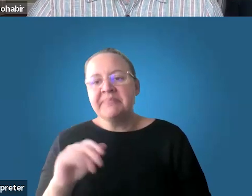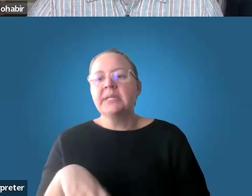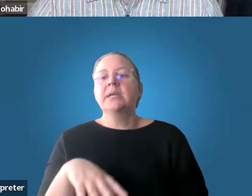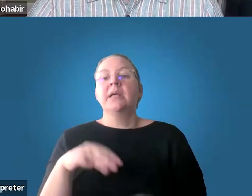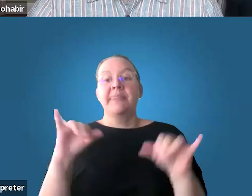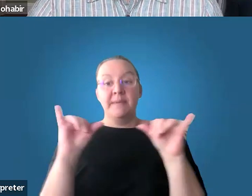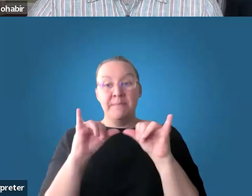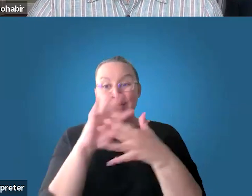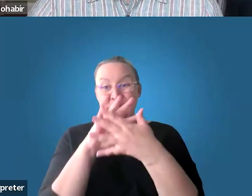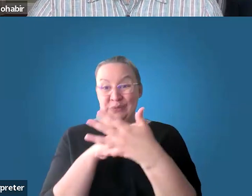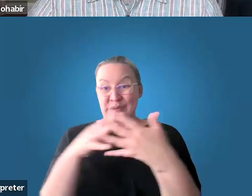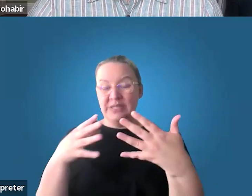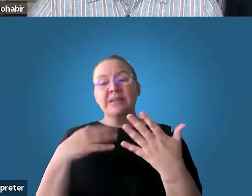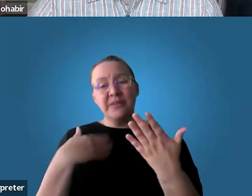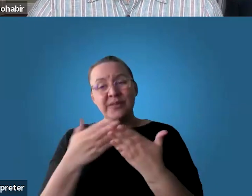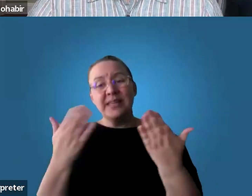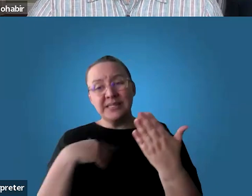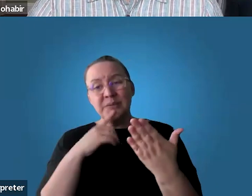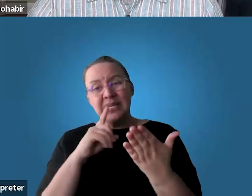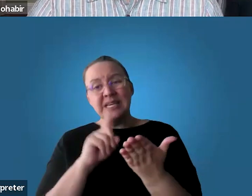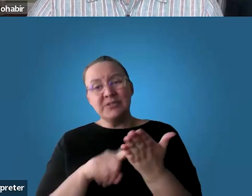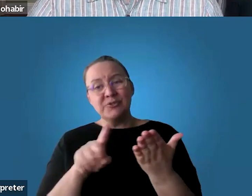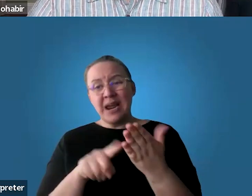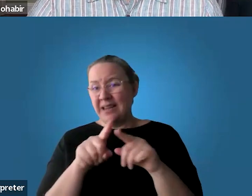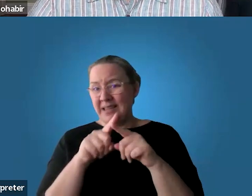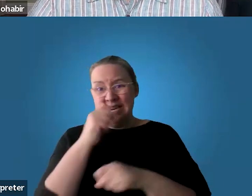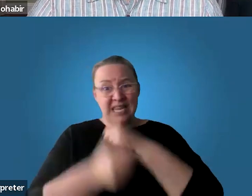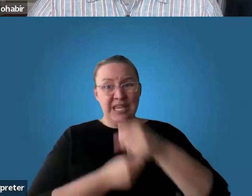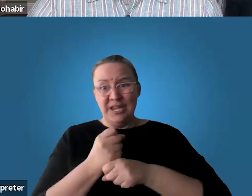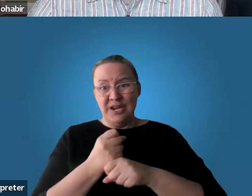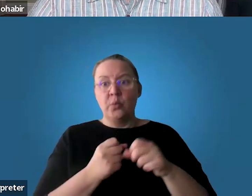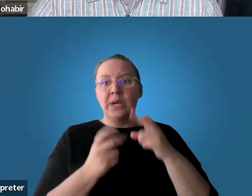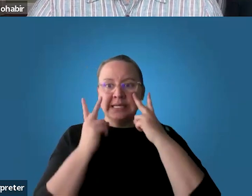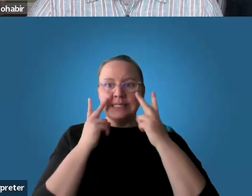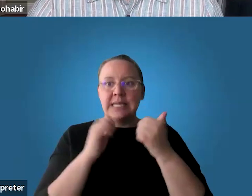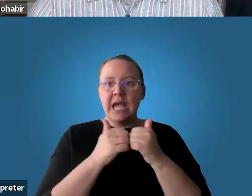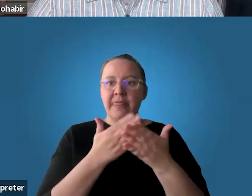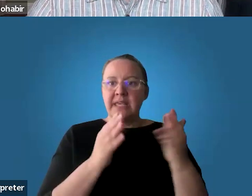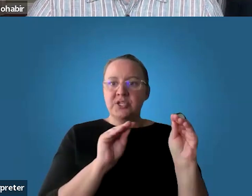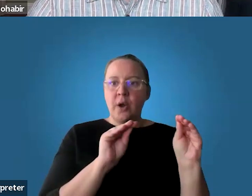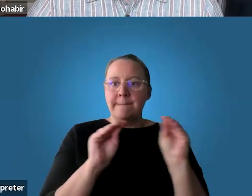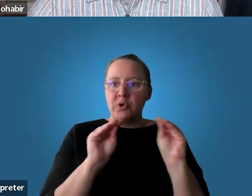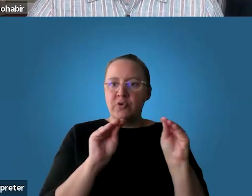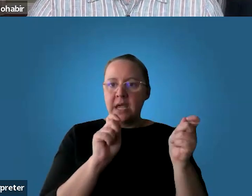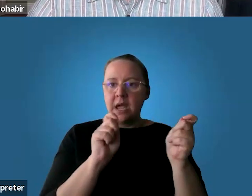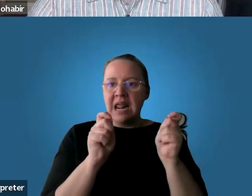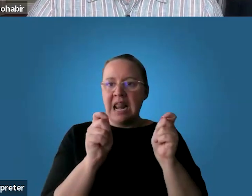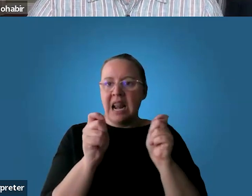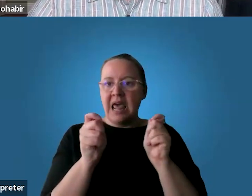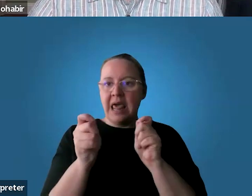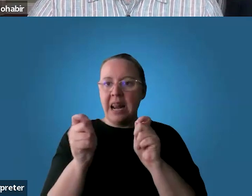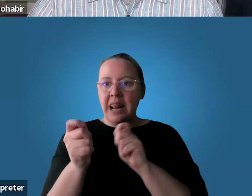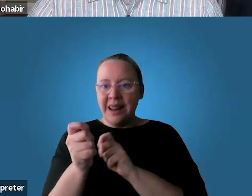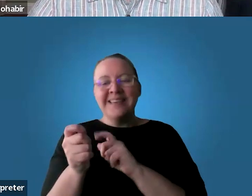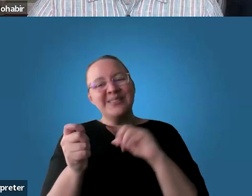metrics there at the end, there are things that we can track year over year, and we can see how we're moving the needle on certain things. So I think this